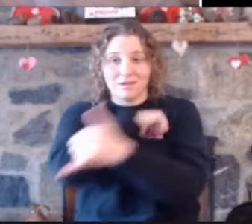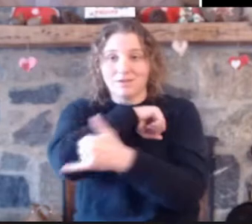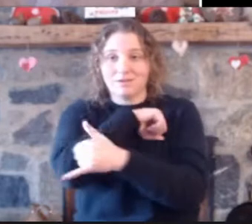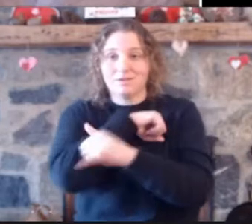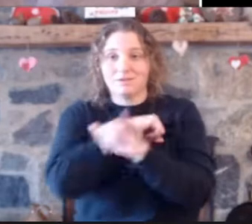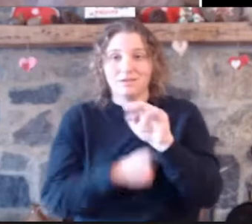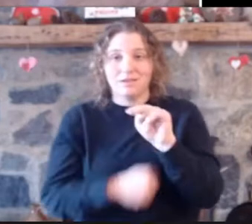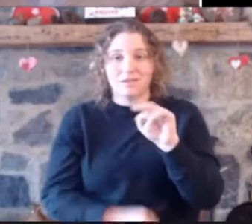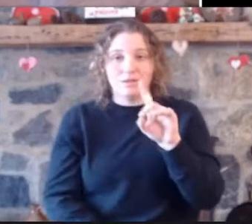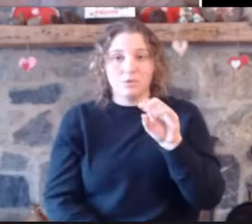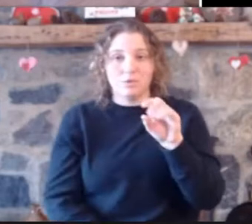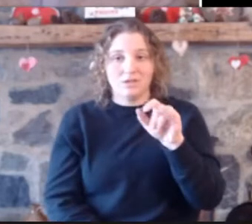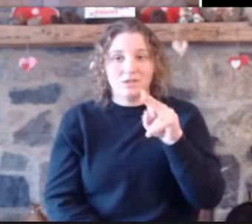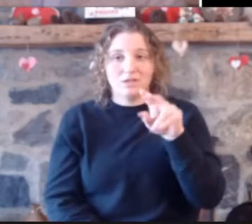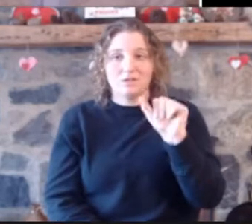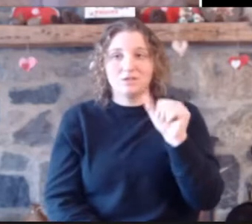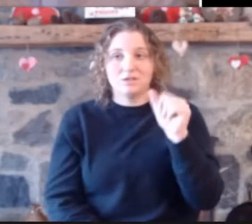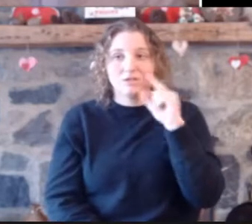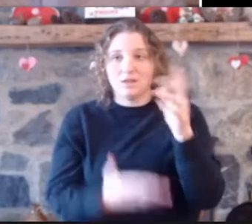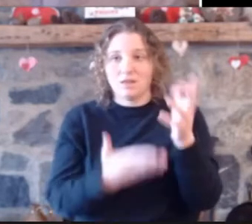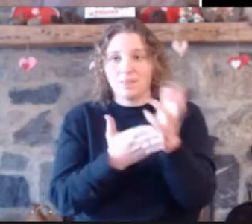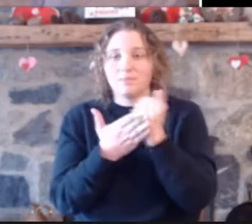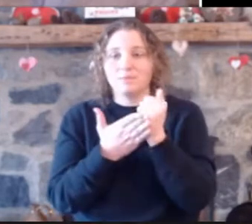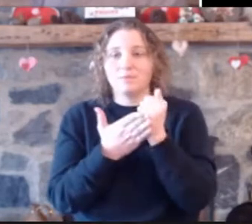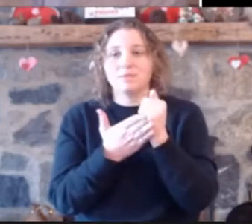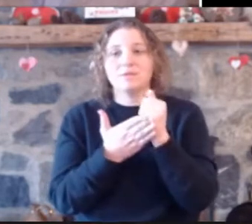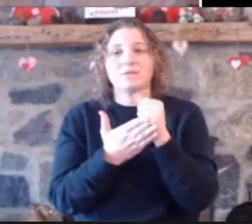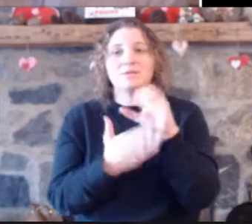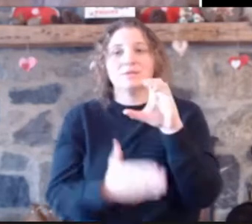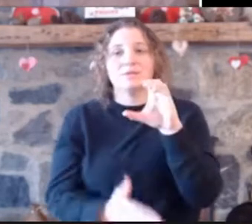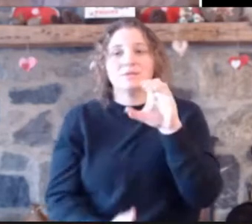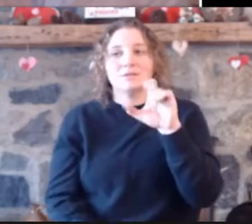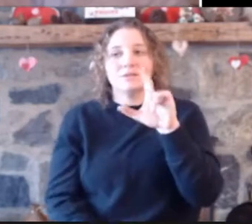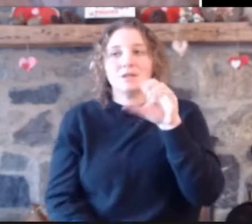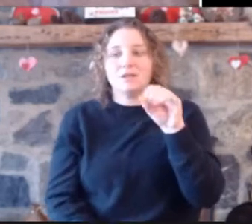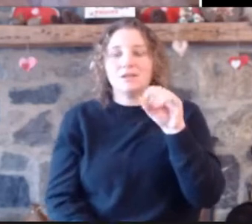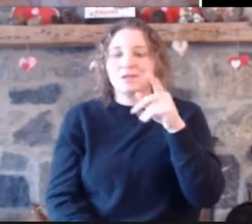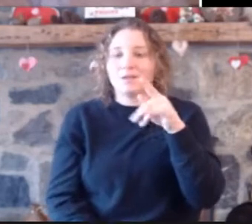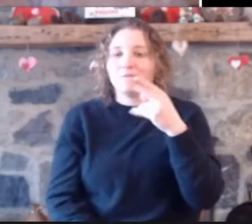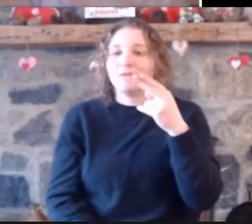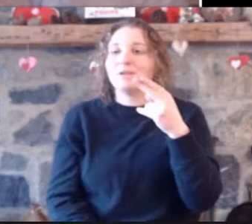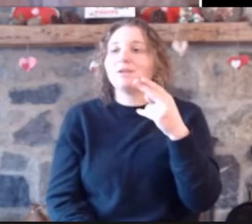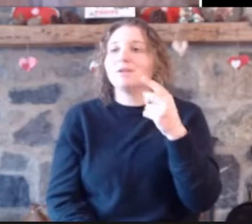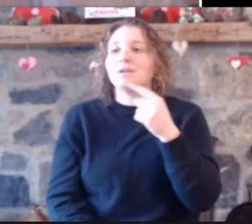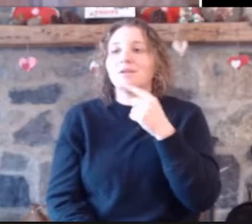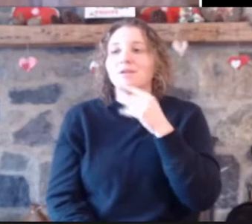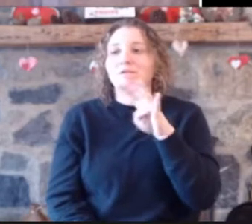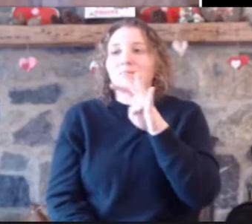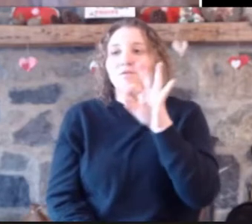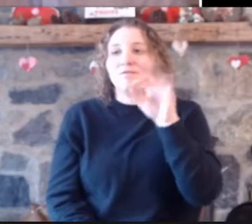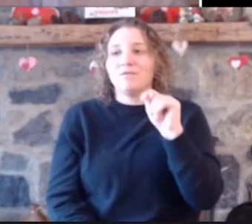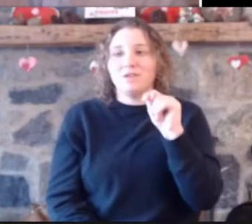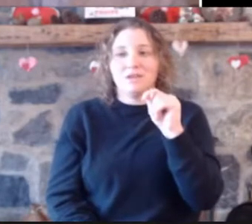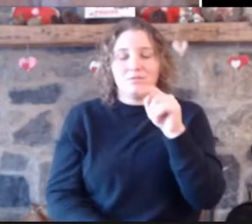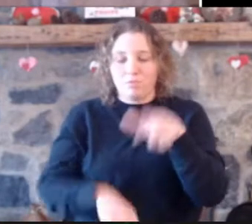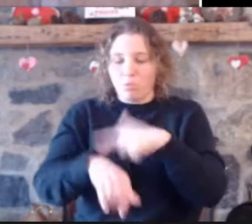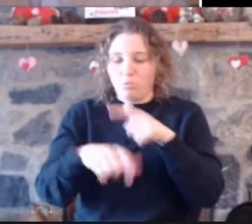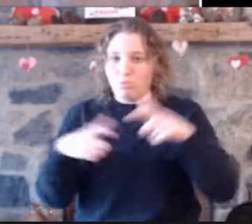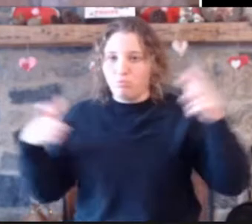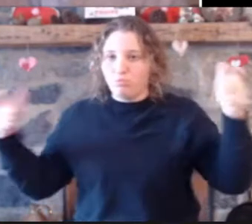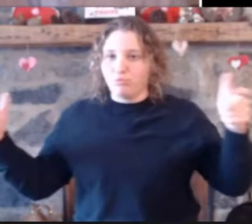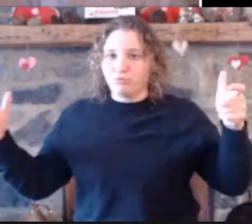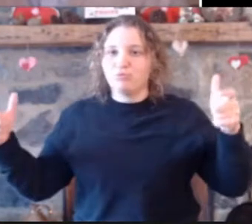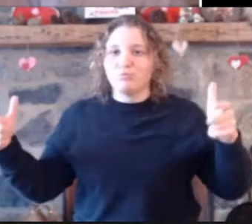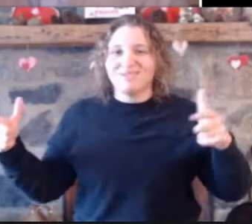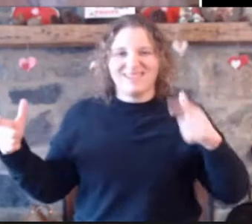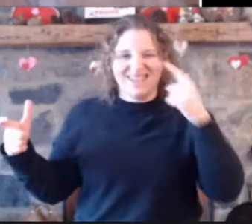food. Hauls in a coelacanth, 4 feet long, personal opinion, not a very attractive fish,